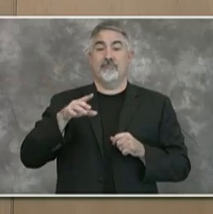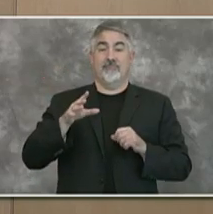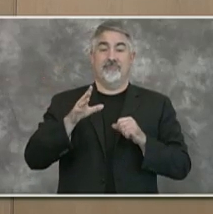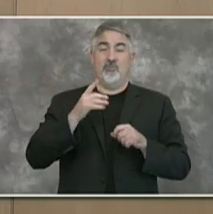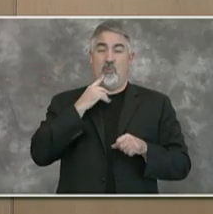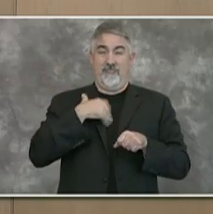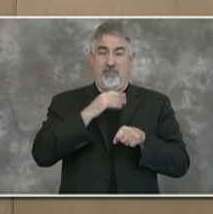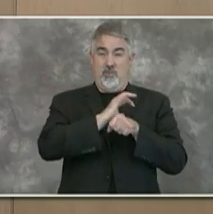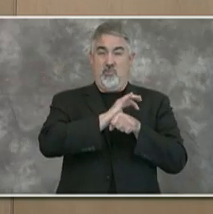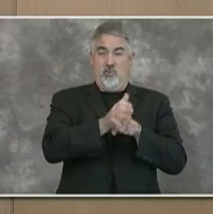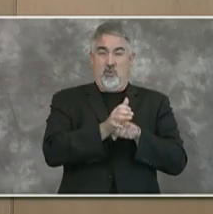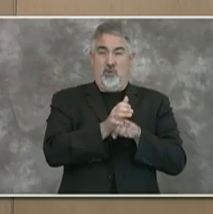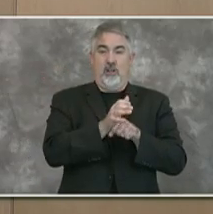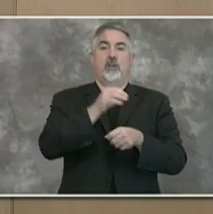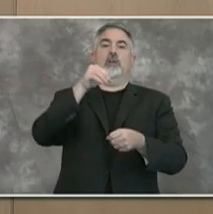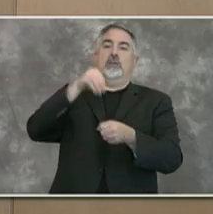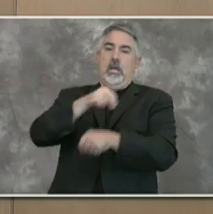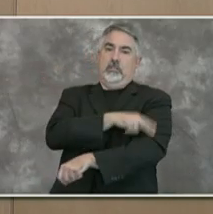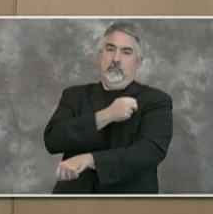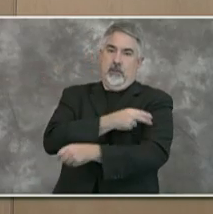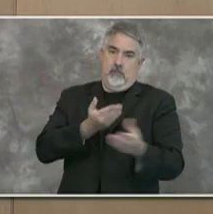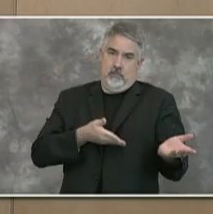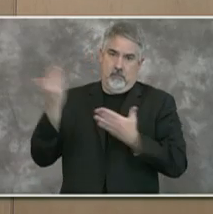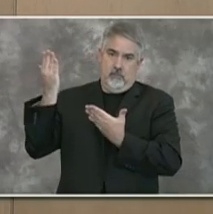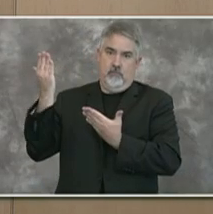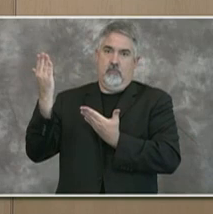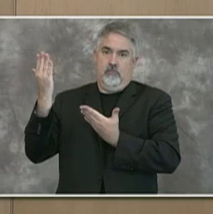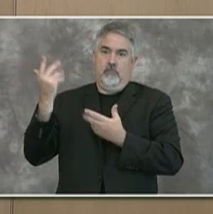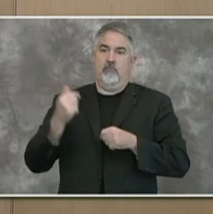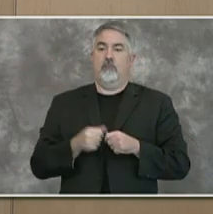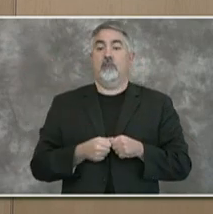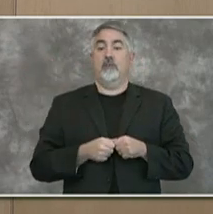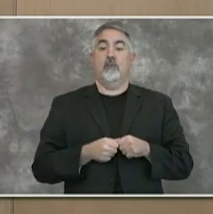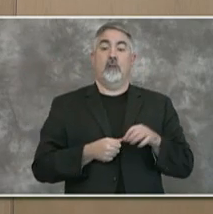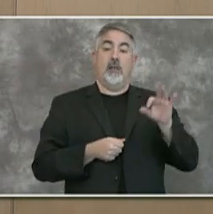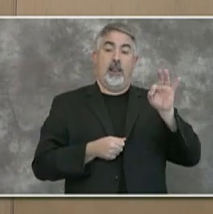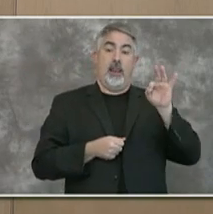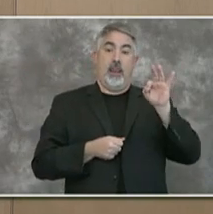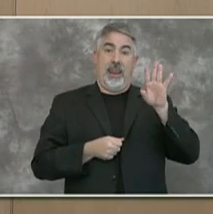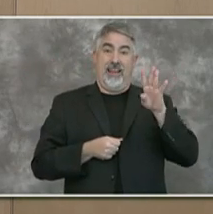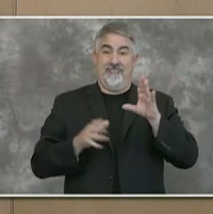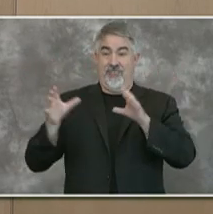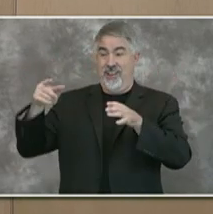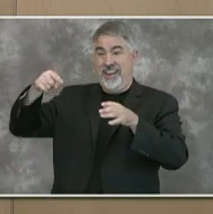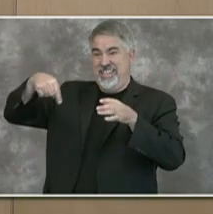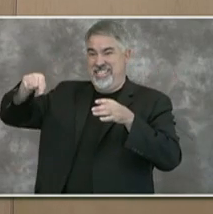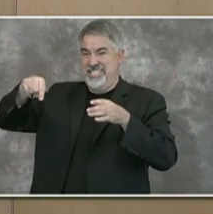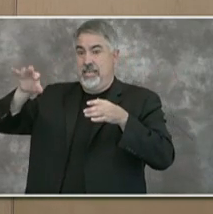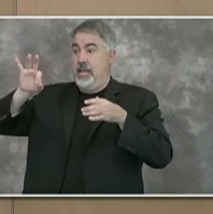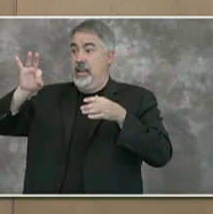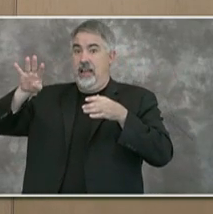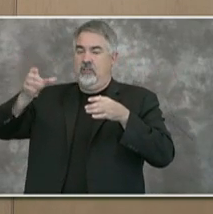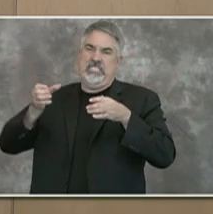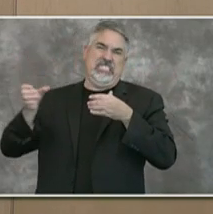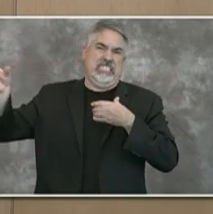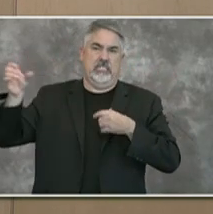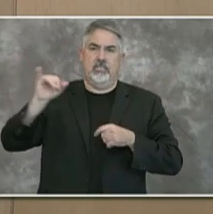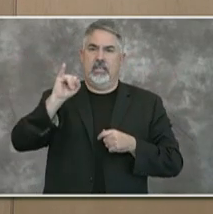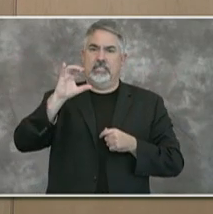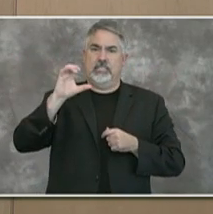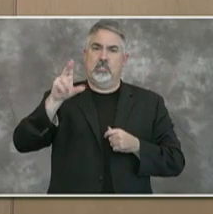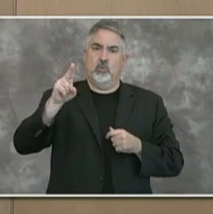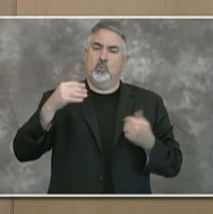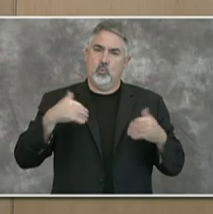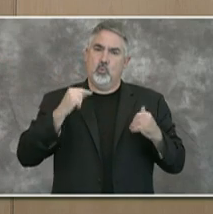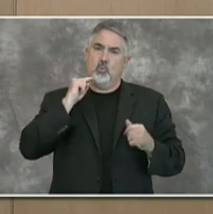been hospitalized. 94, or approximately 7% of the total, have been admitted to the ICU. And